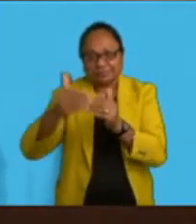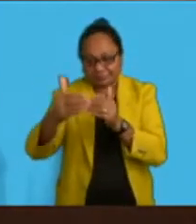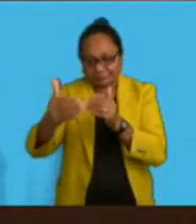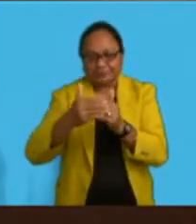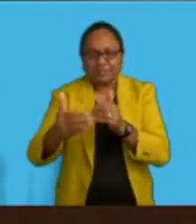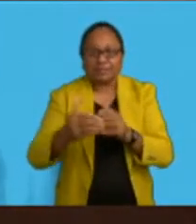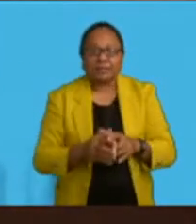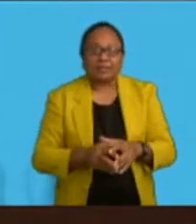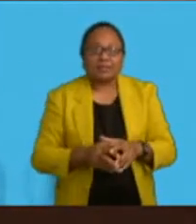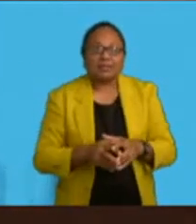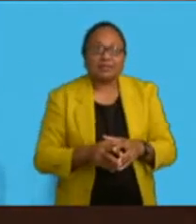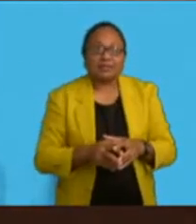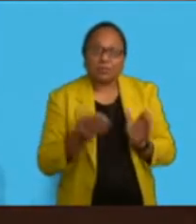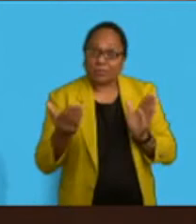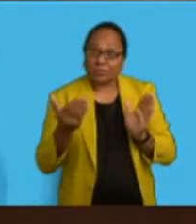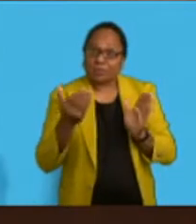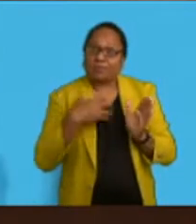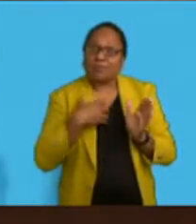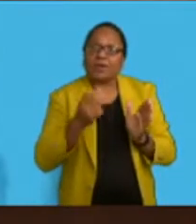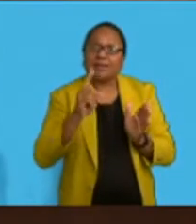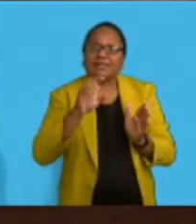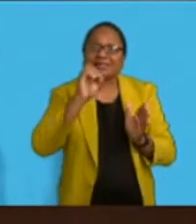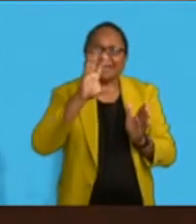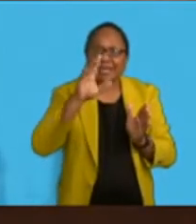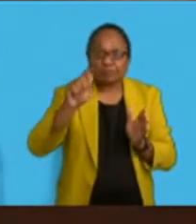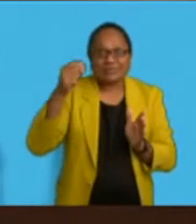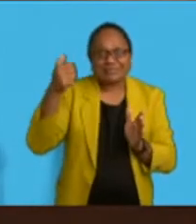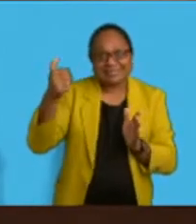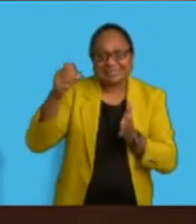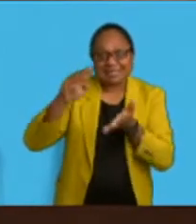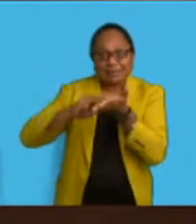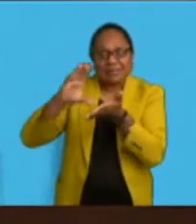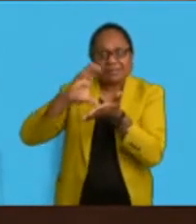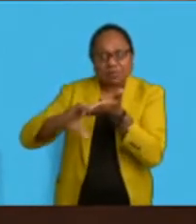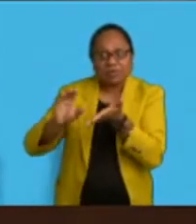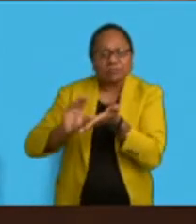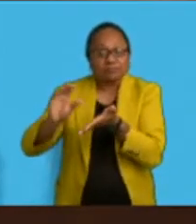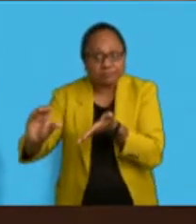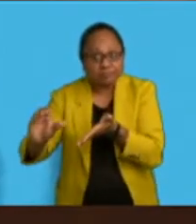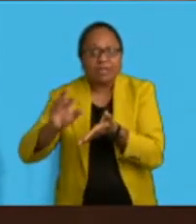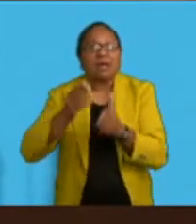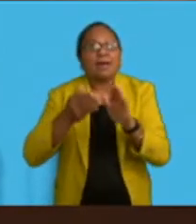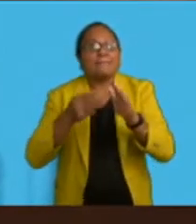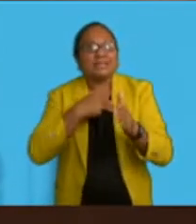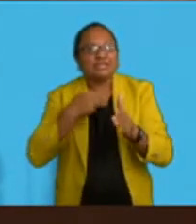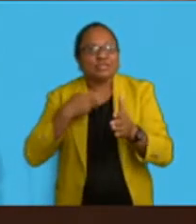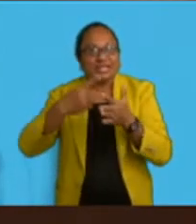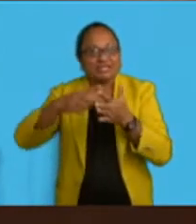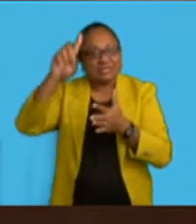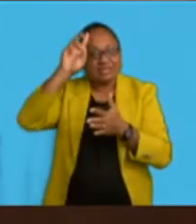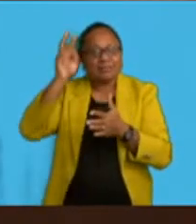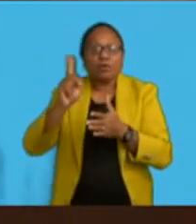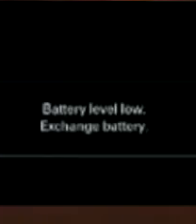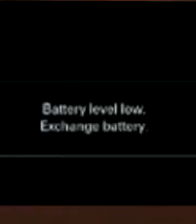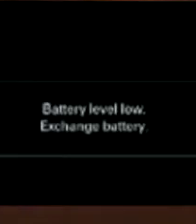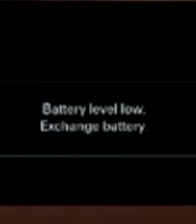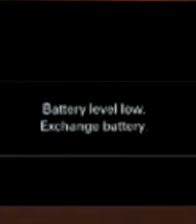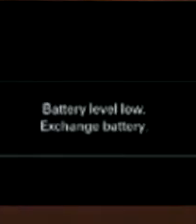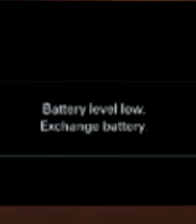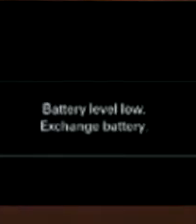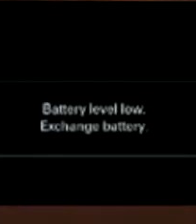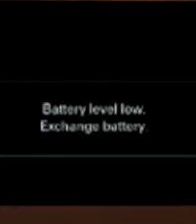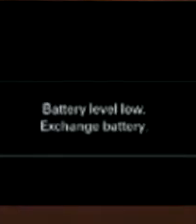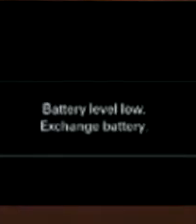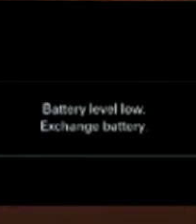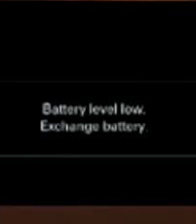Apart from this, Madam Speaker, a total of $10.6 million has been allocated under the Ministry of Education as building grants for rehabilitation